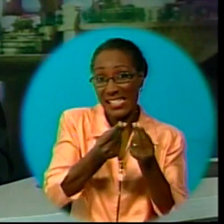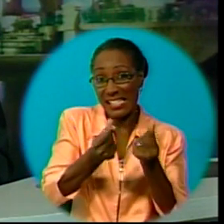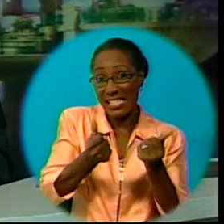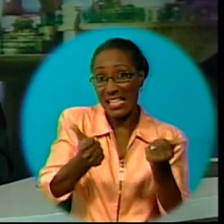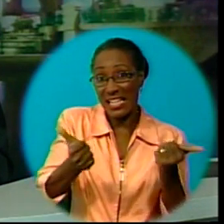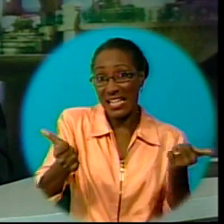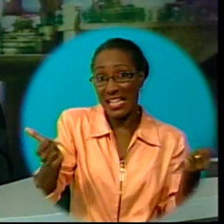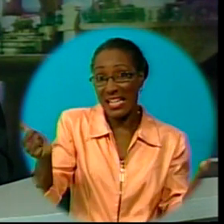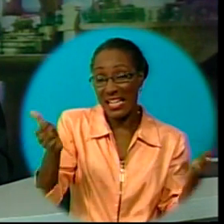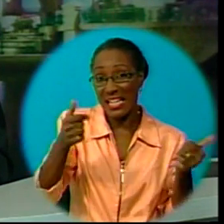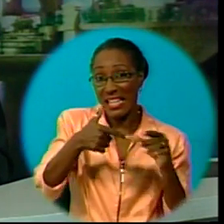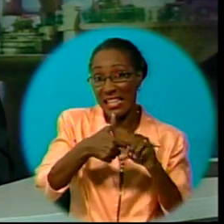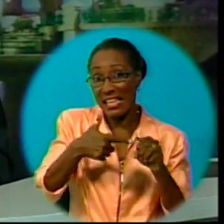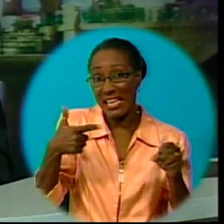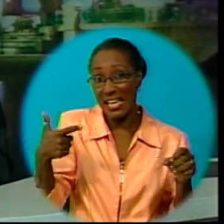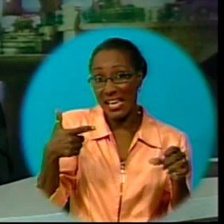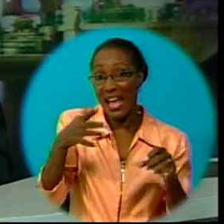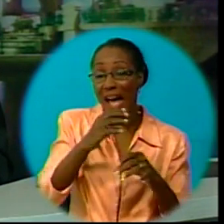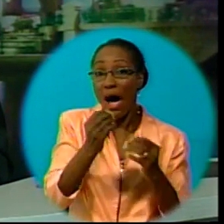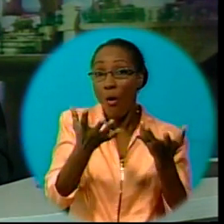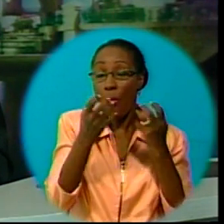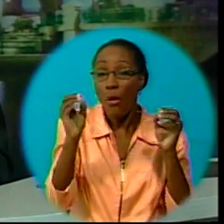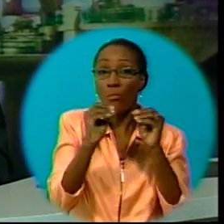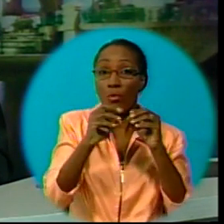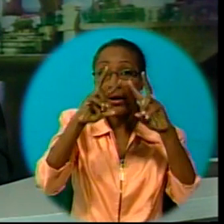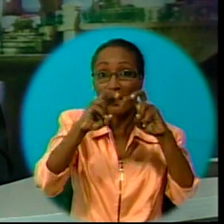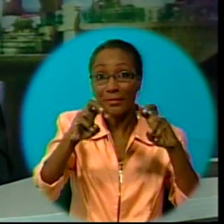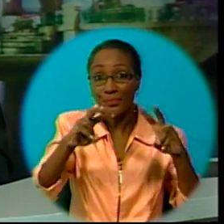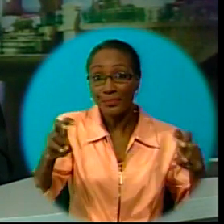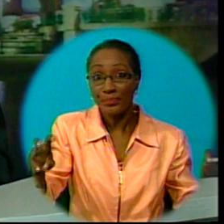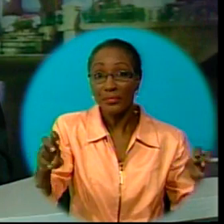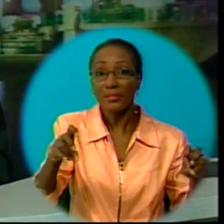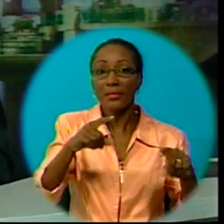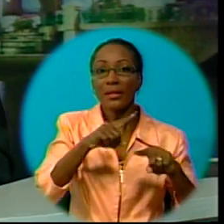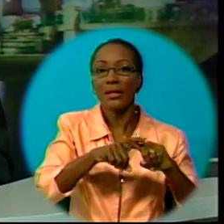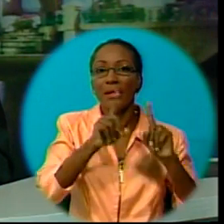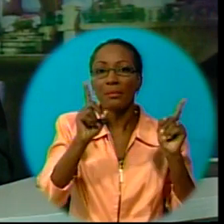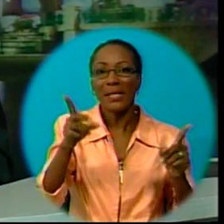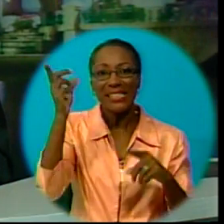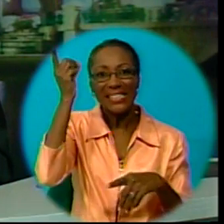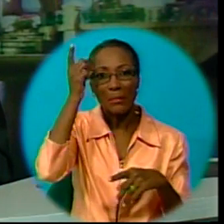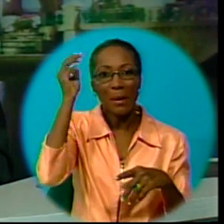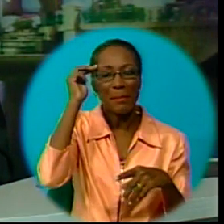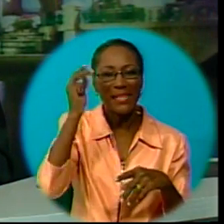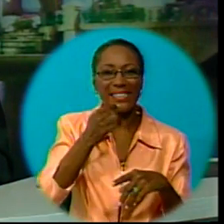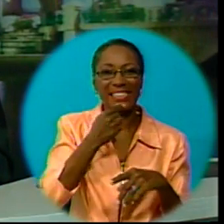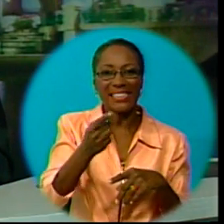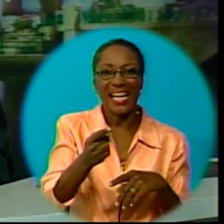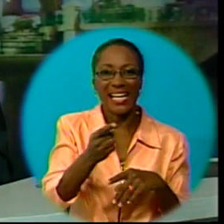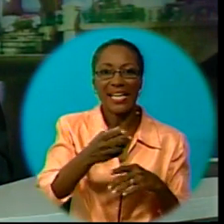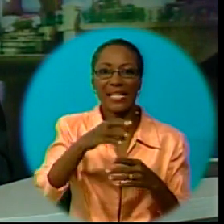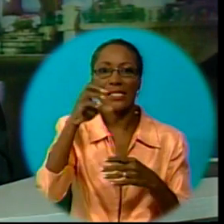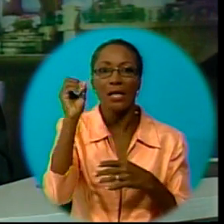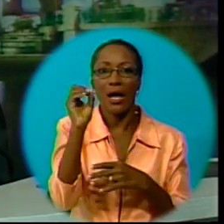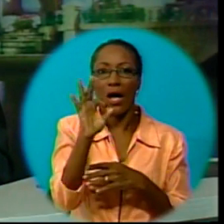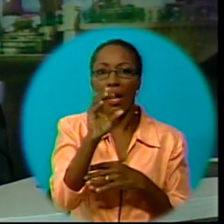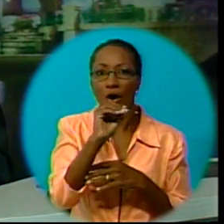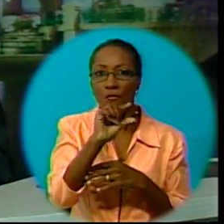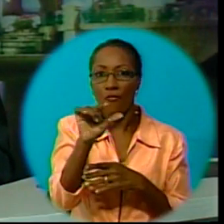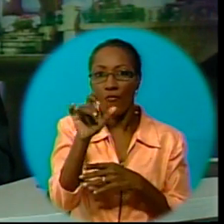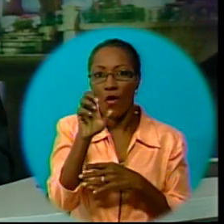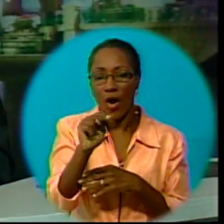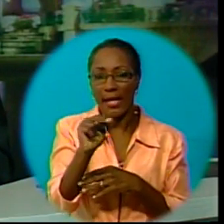further investigations done. But head of the Vector Control Unit, Debert Maynard, says it was indeed fogging which caused the